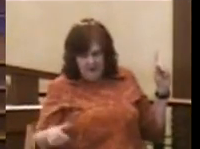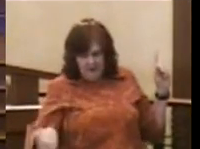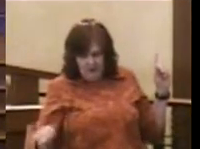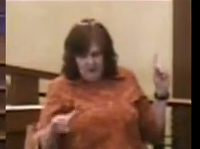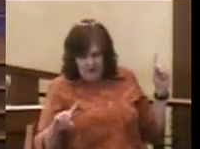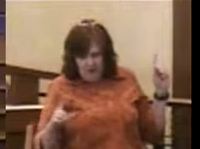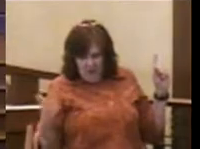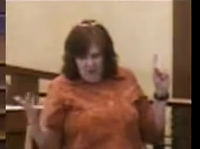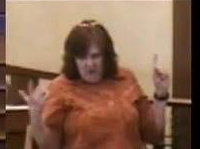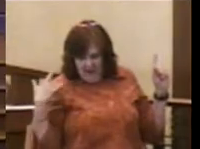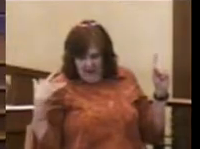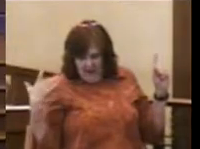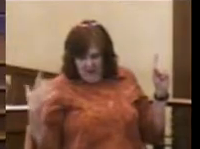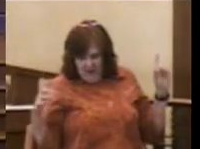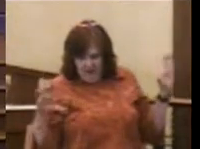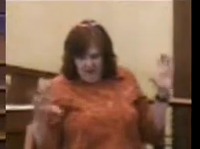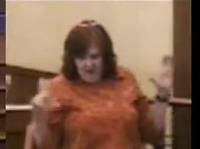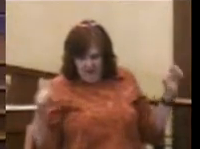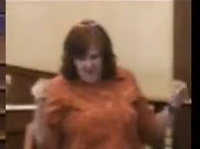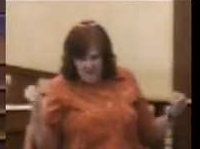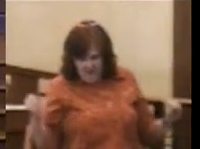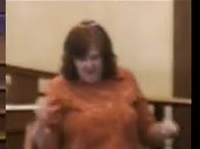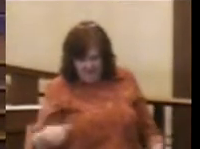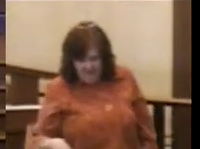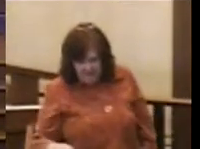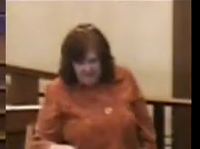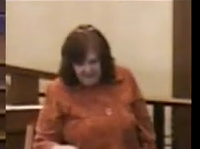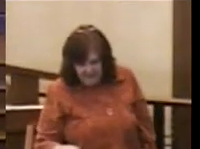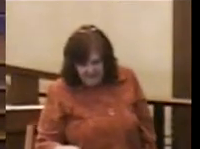what exactly we're doing this year.